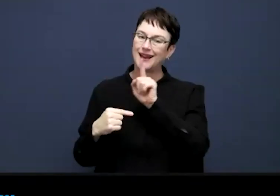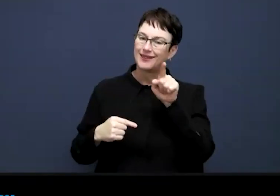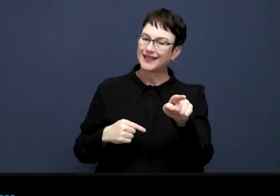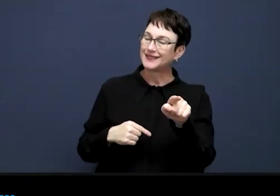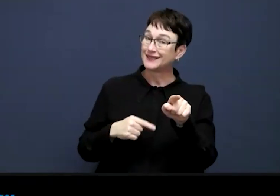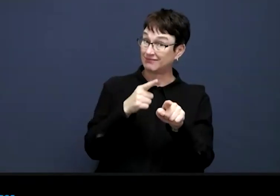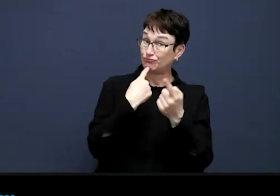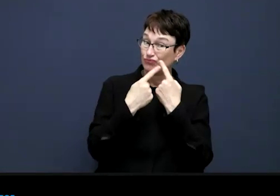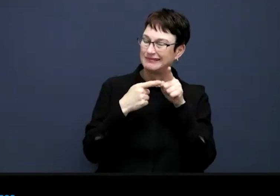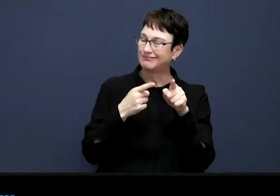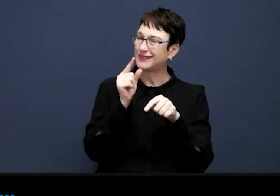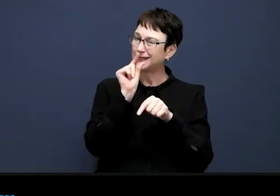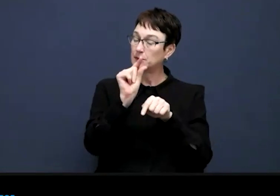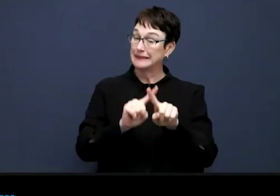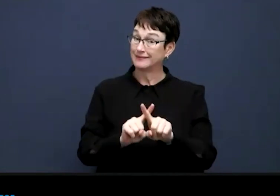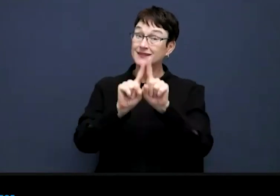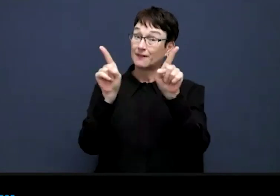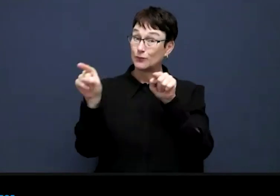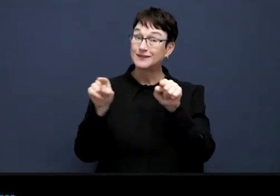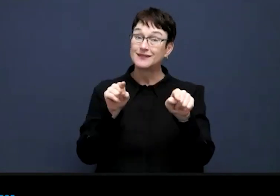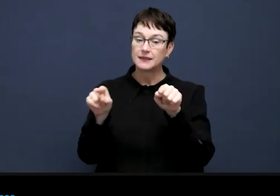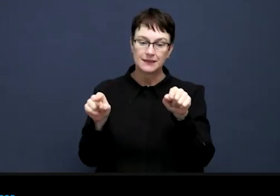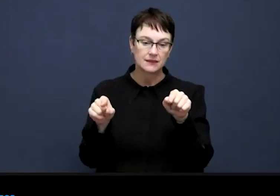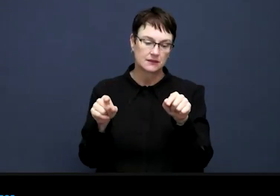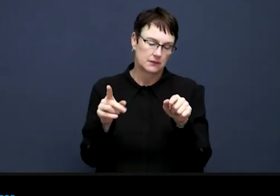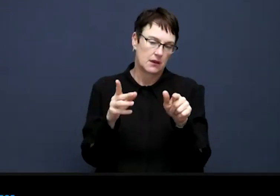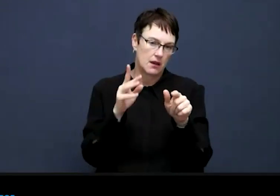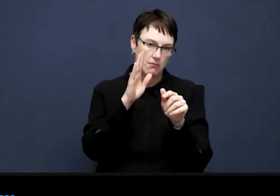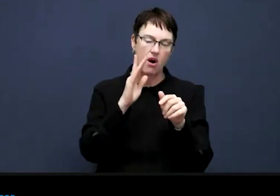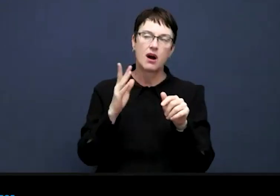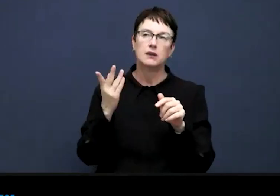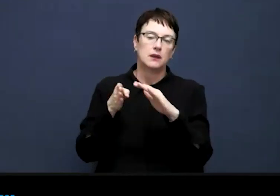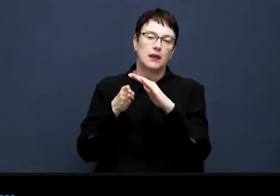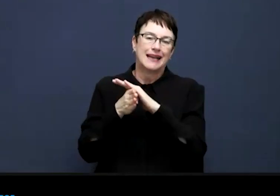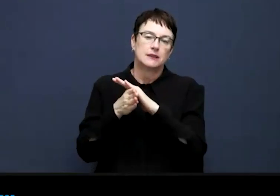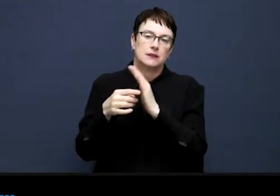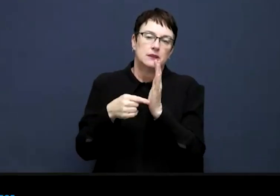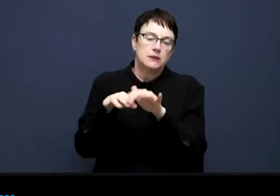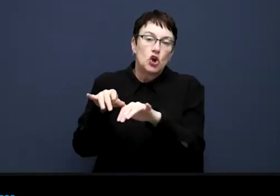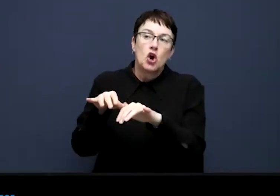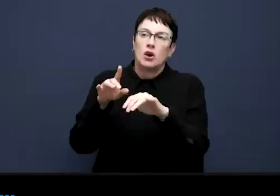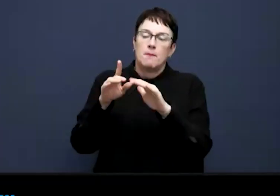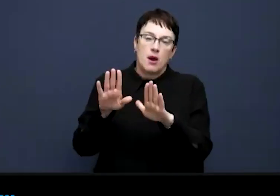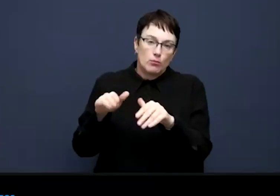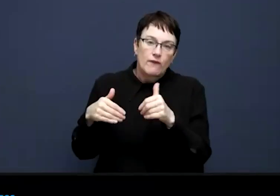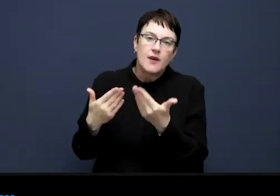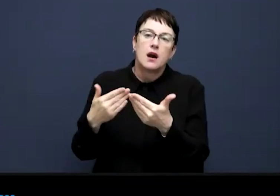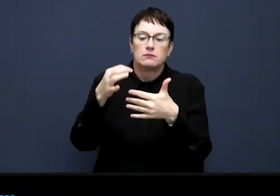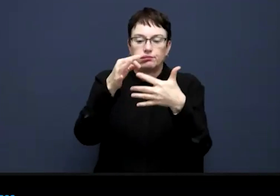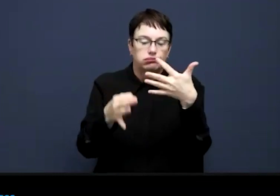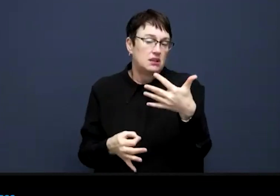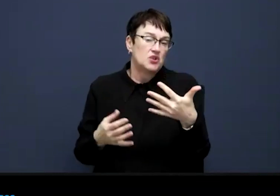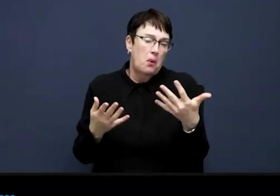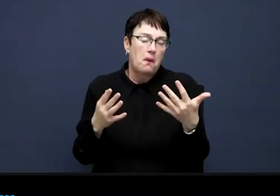it earlier, also it's also about assistive technology provision, and I mean there's a lot of thing in the whole ecosystem. We have a question in the back.